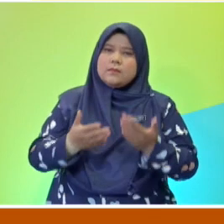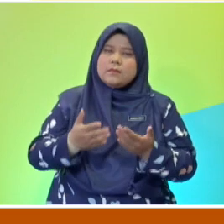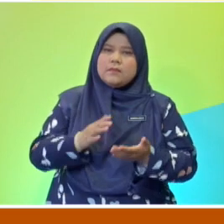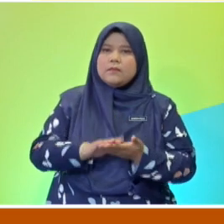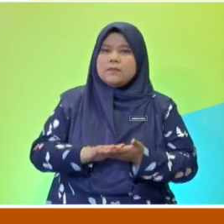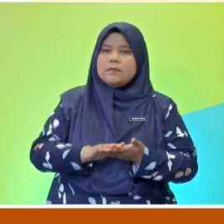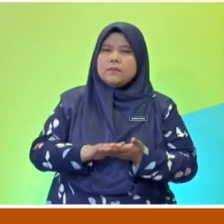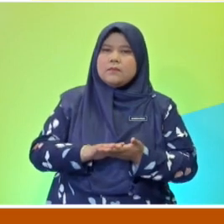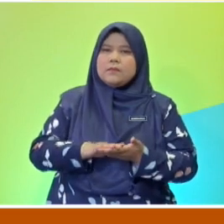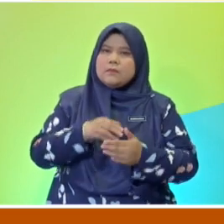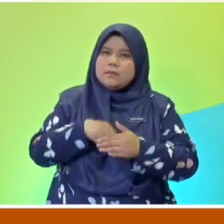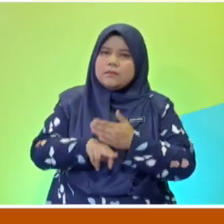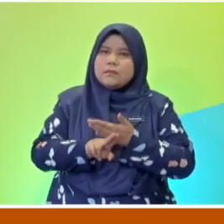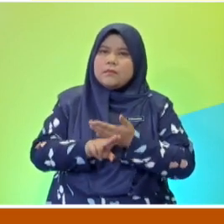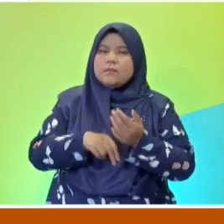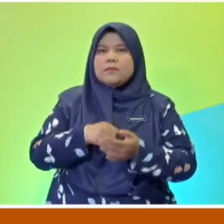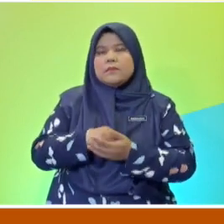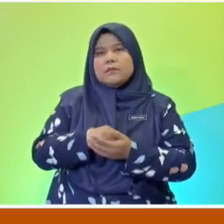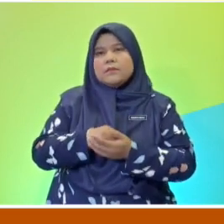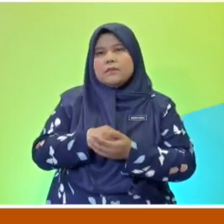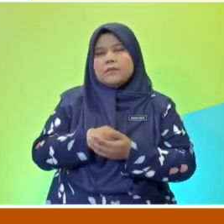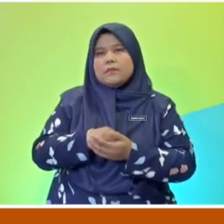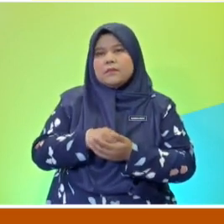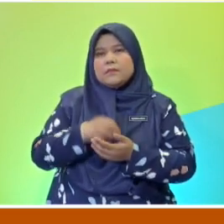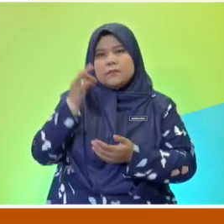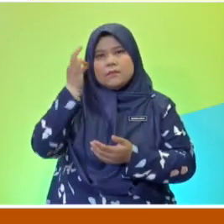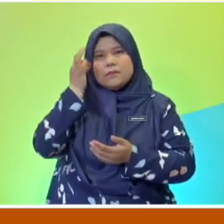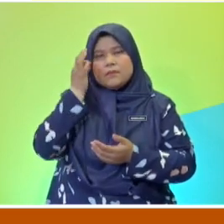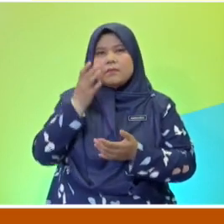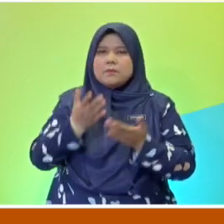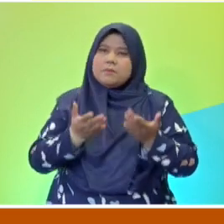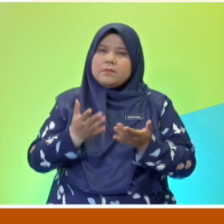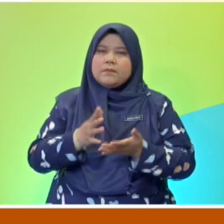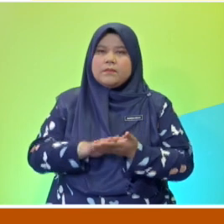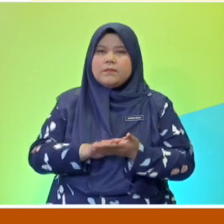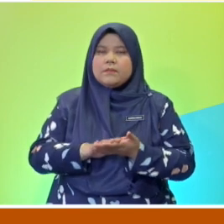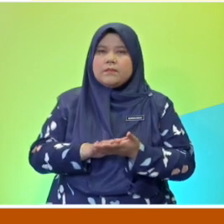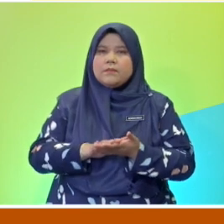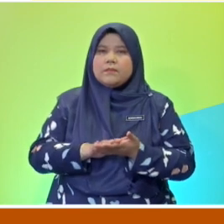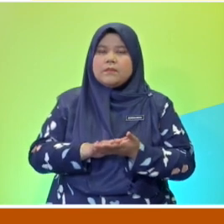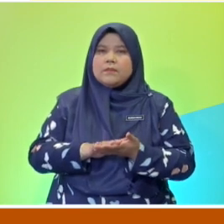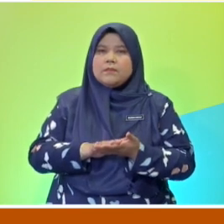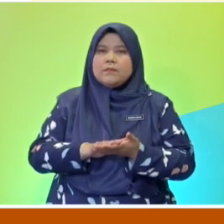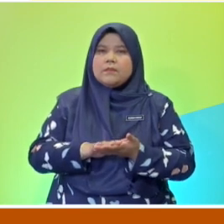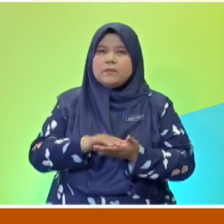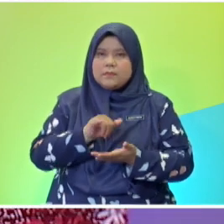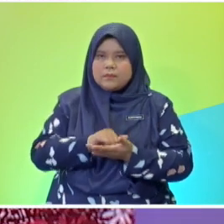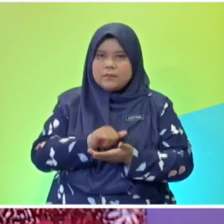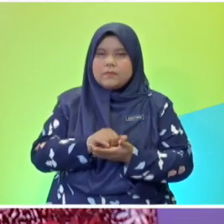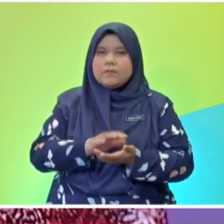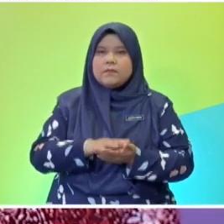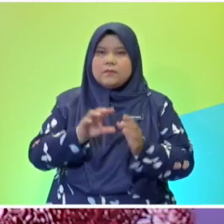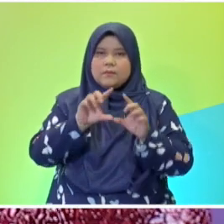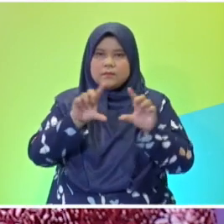hobby, and let me know what you think. Okay. So our opinion. All right, thank you, Chris. Okay, for this particular